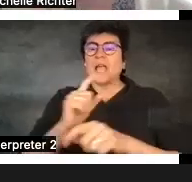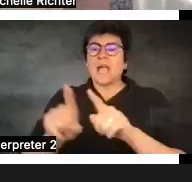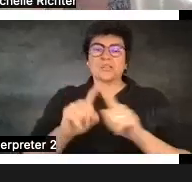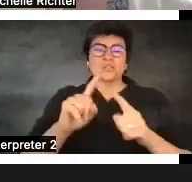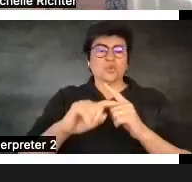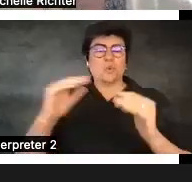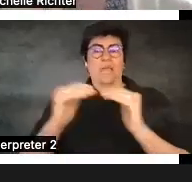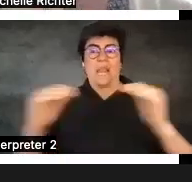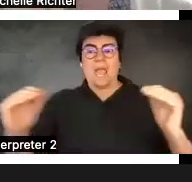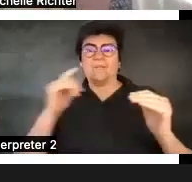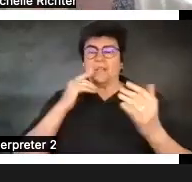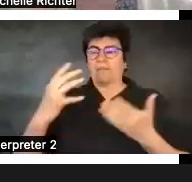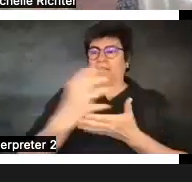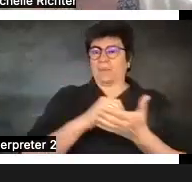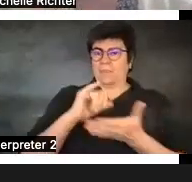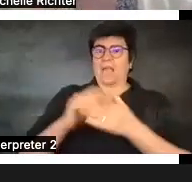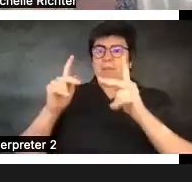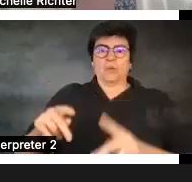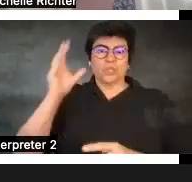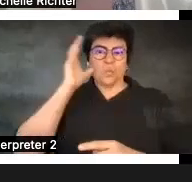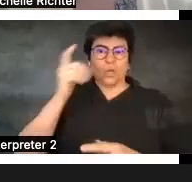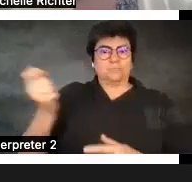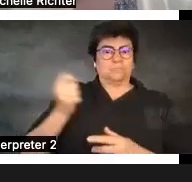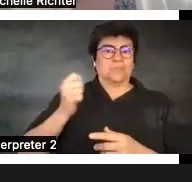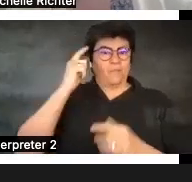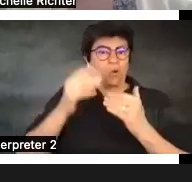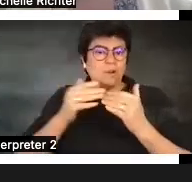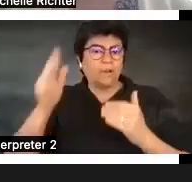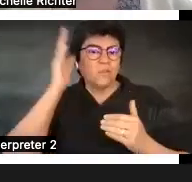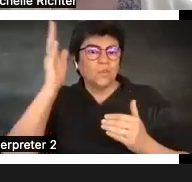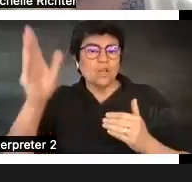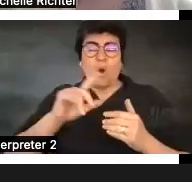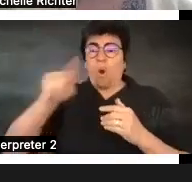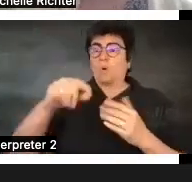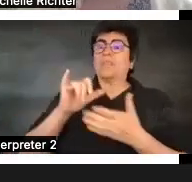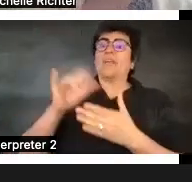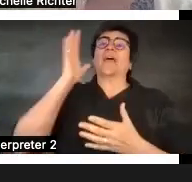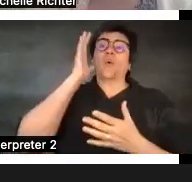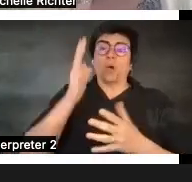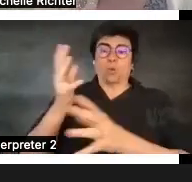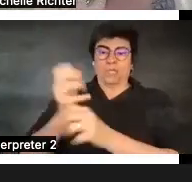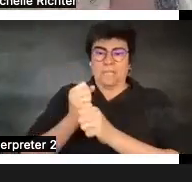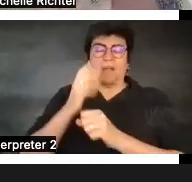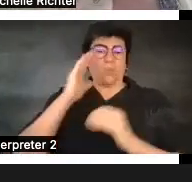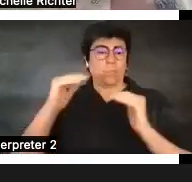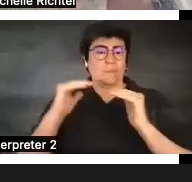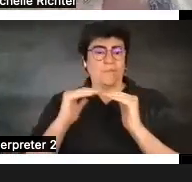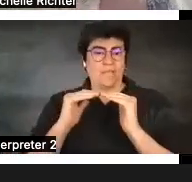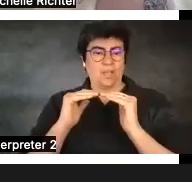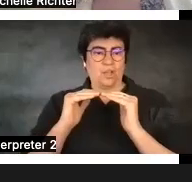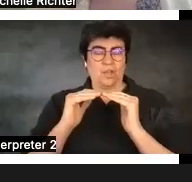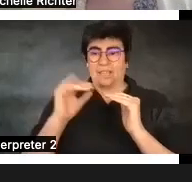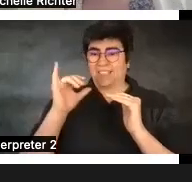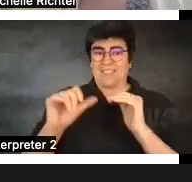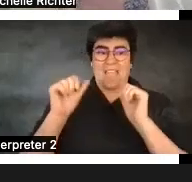of income that the person is going to experience in the future, only that they will receive it and it will be fair. That can